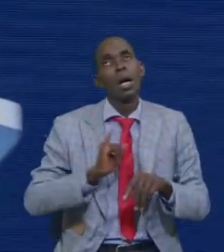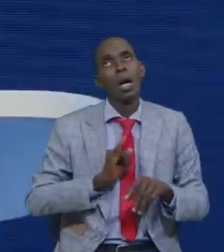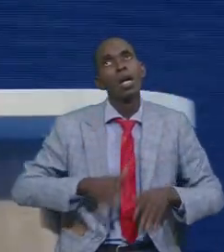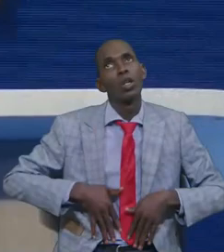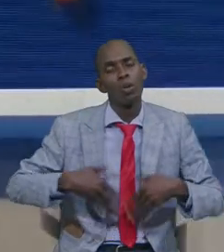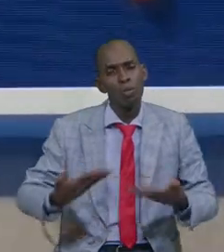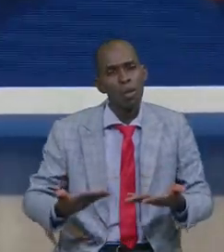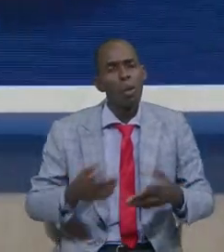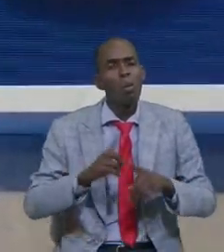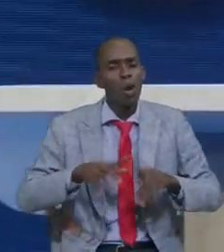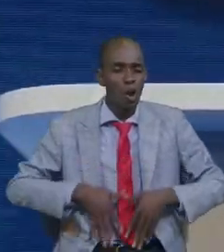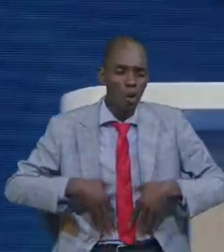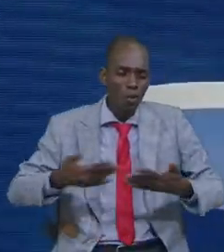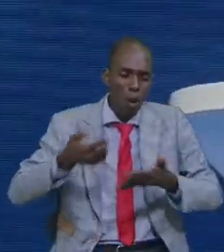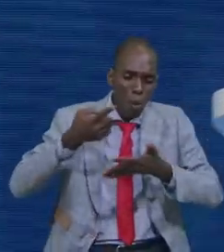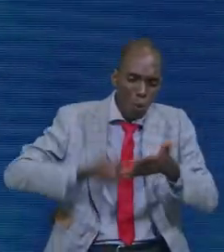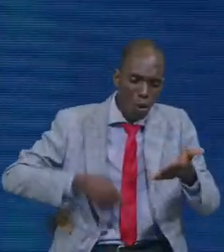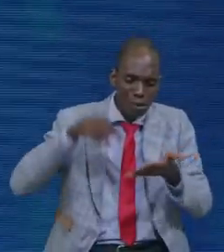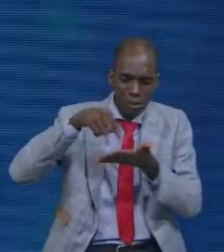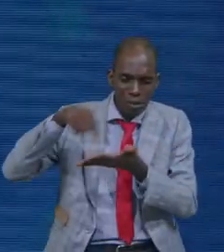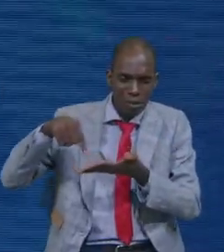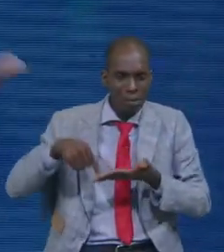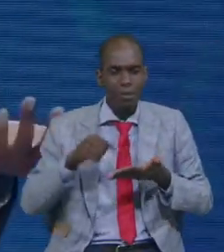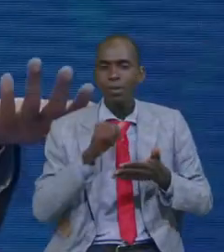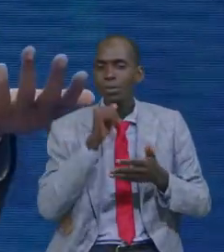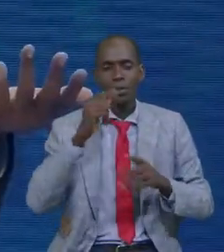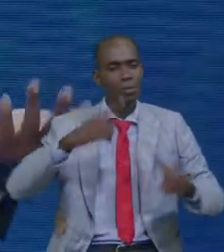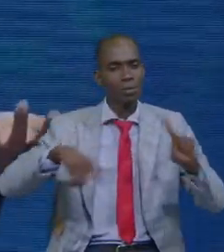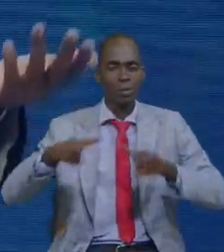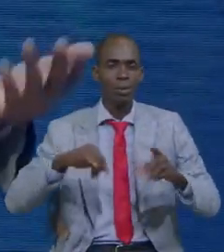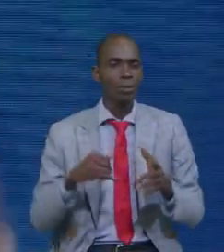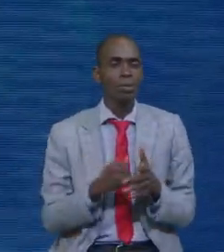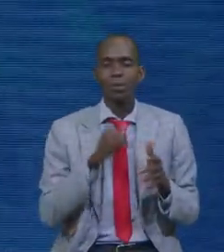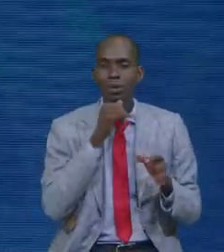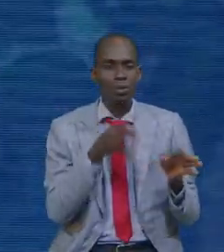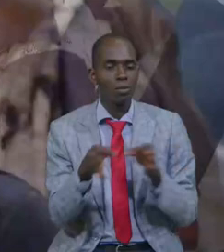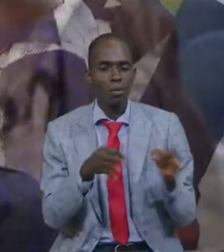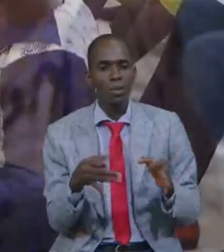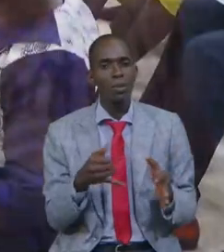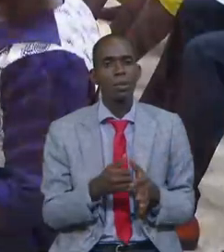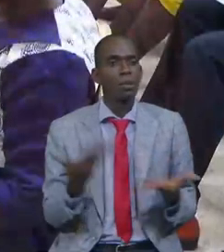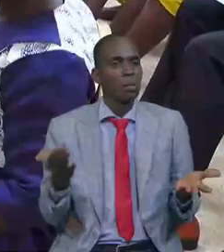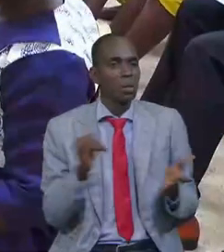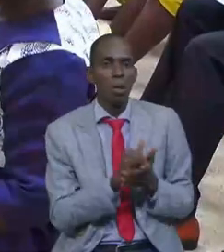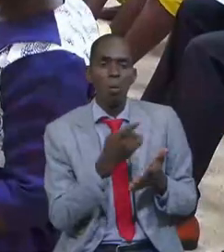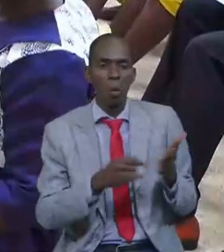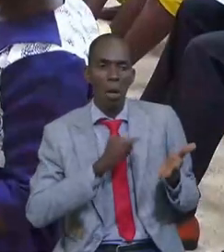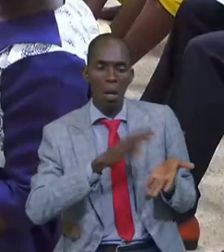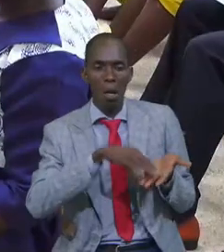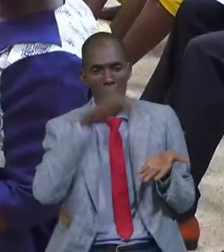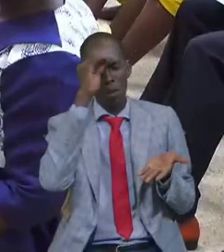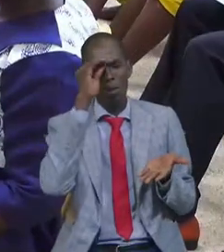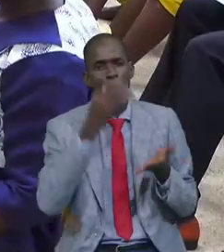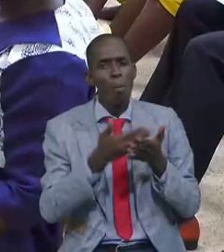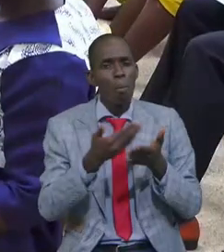have done, we have done. What is it? I don't know. That's what they tell us. Before confession can be